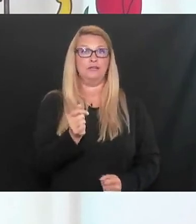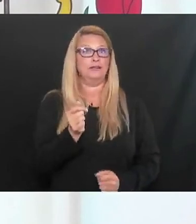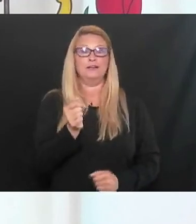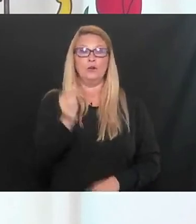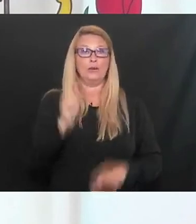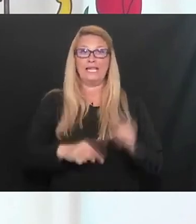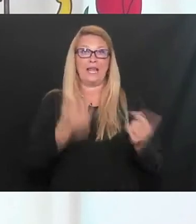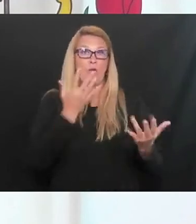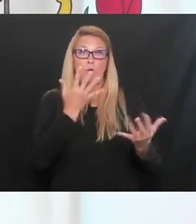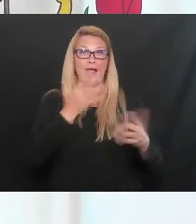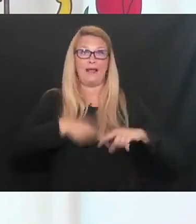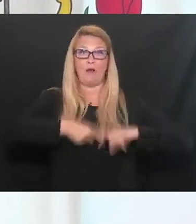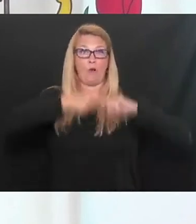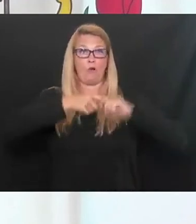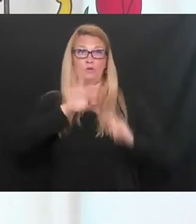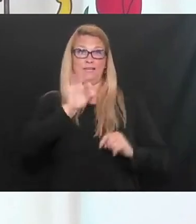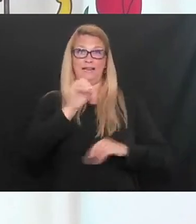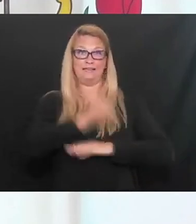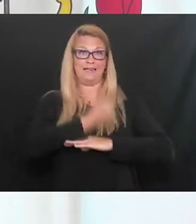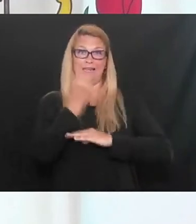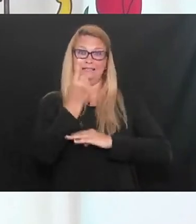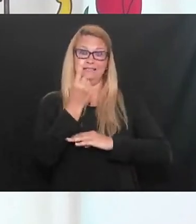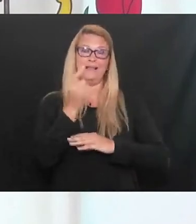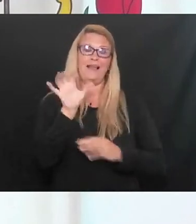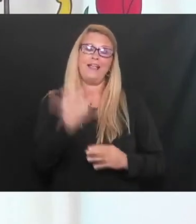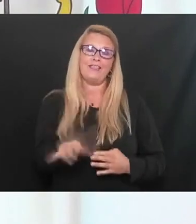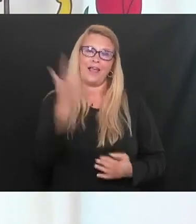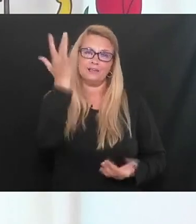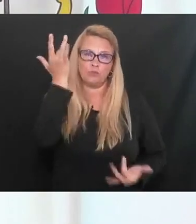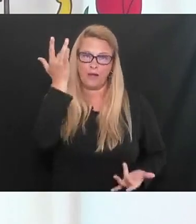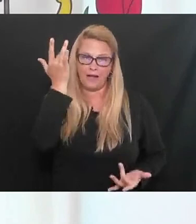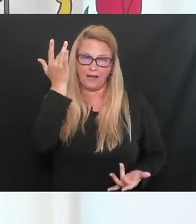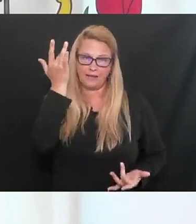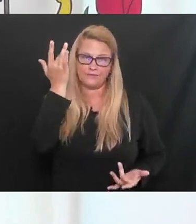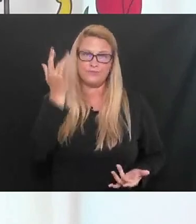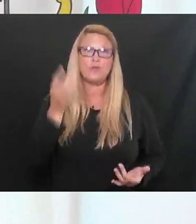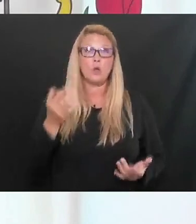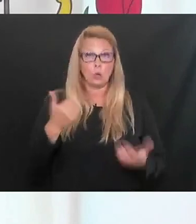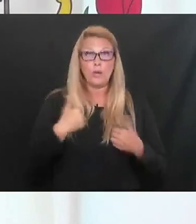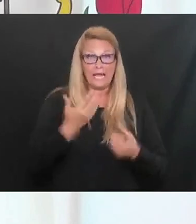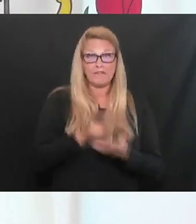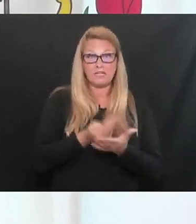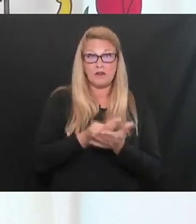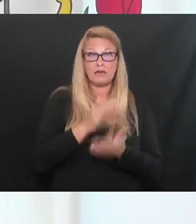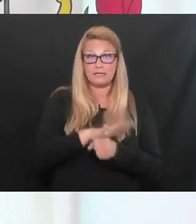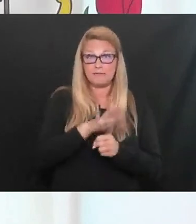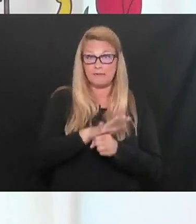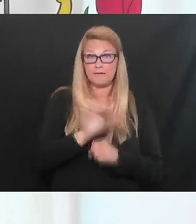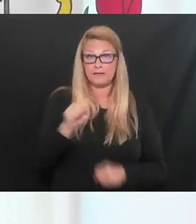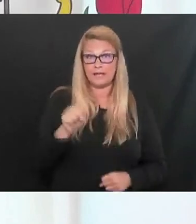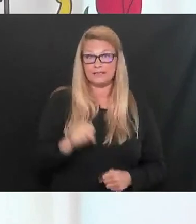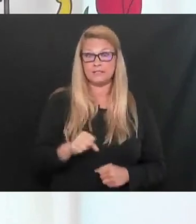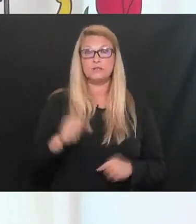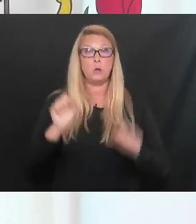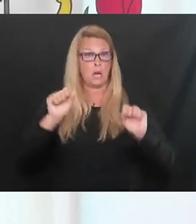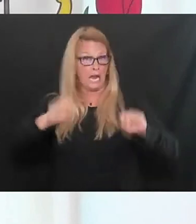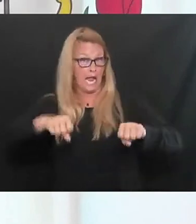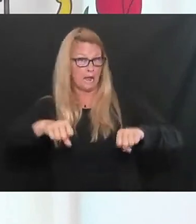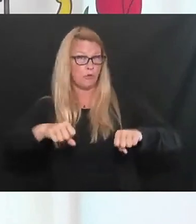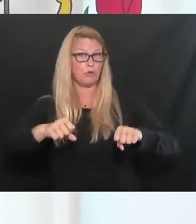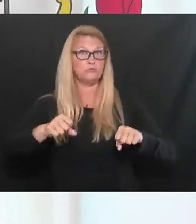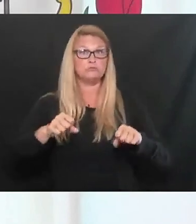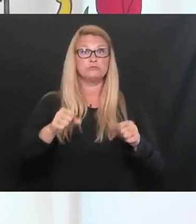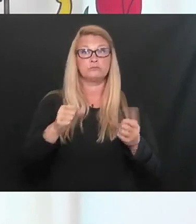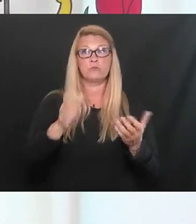wait 90 days. And so that's what it's all about and everything, but we do have the money, and we're able to do it, and we're